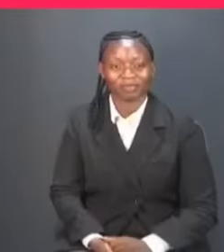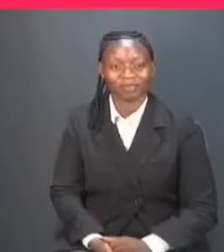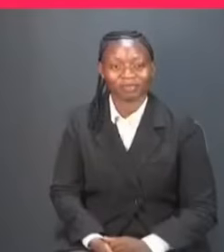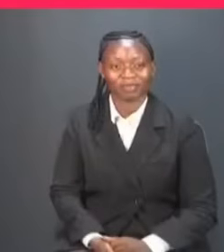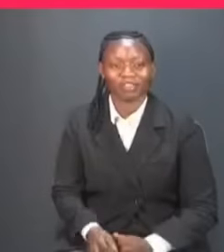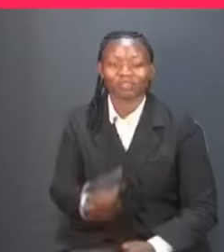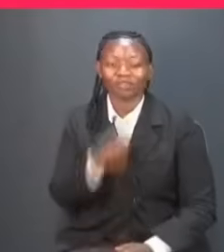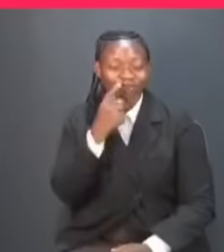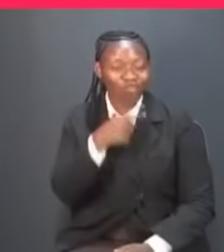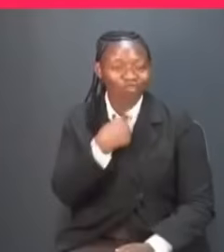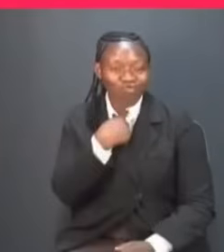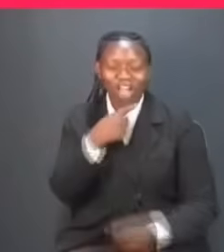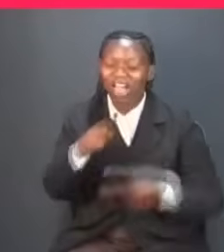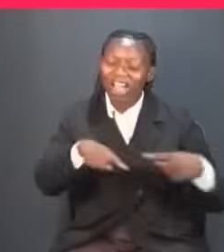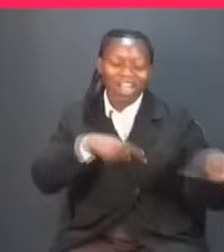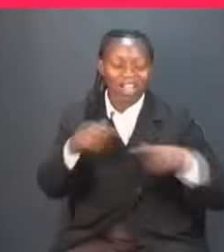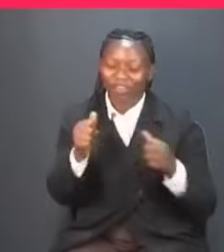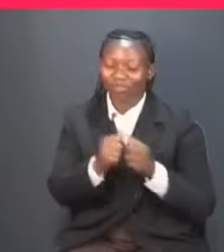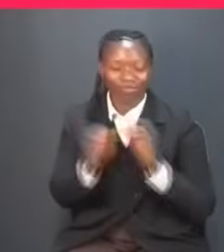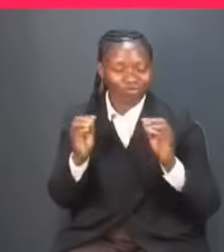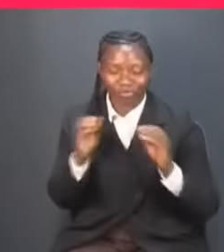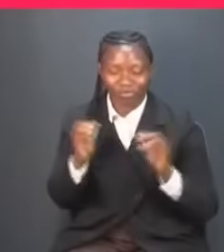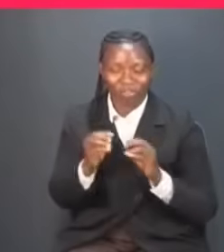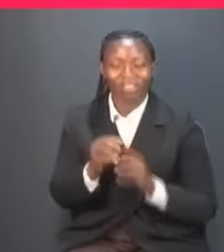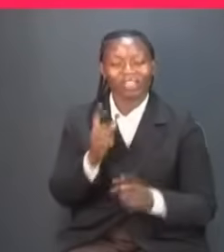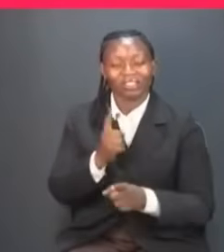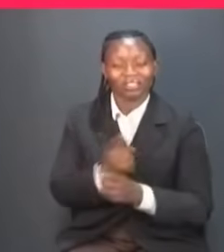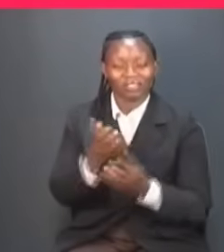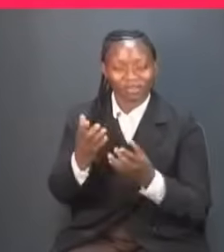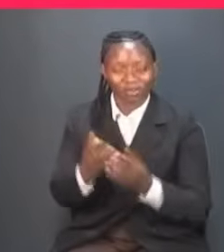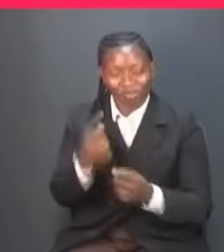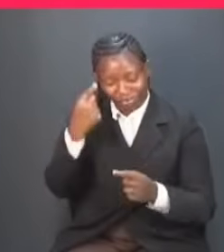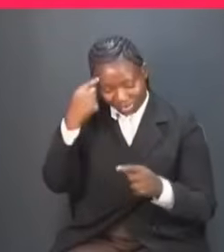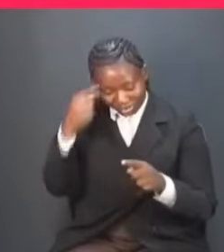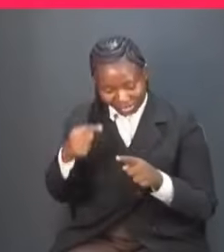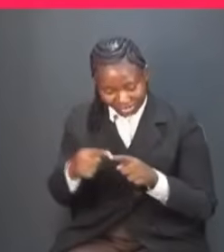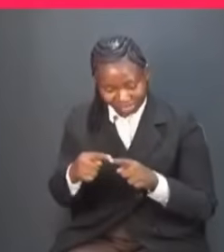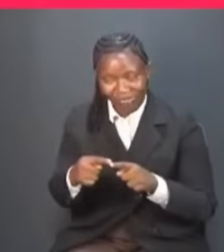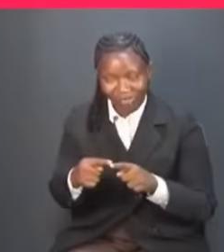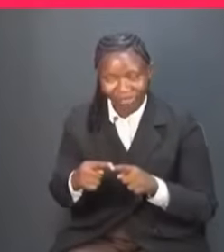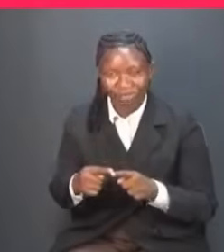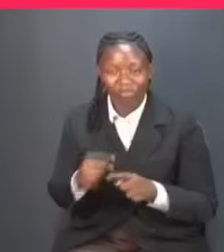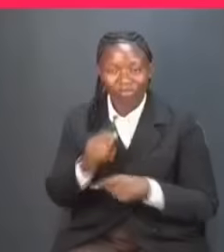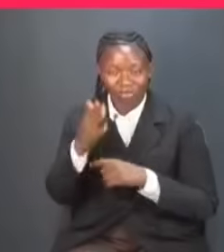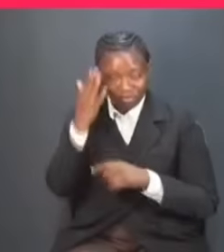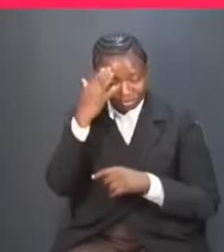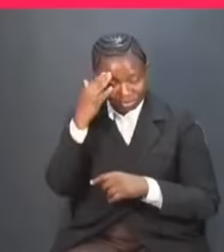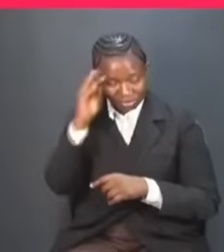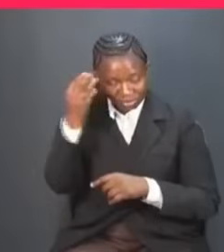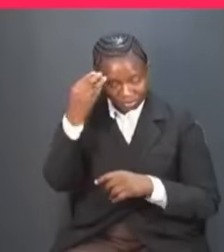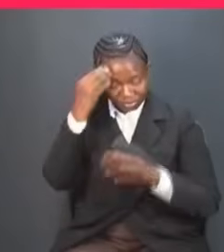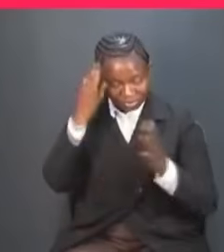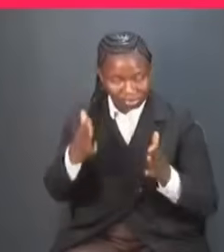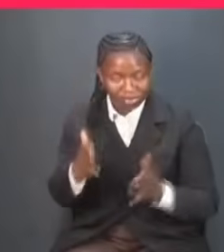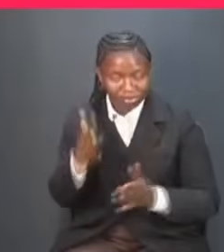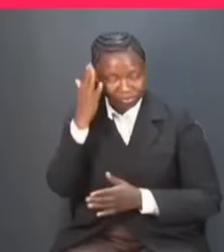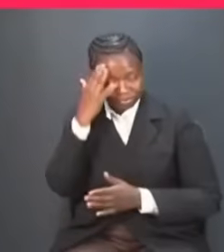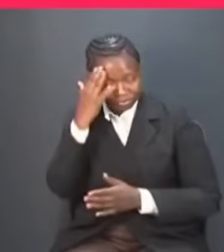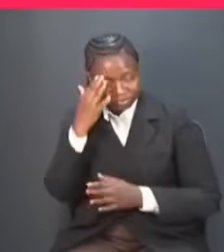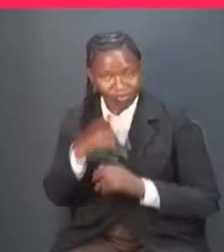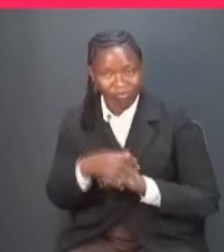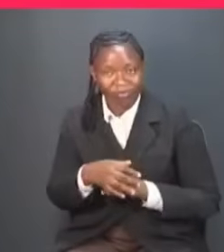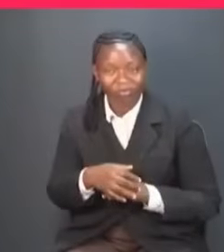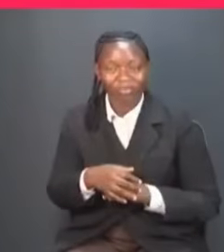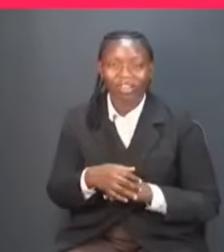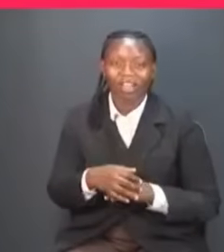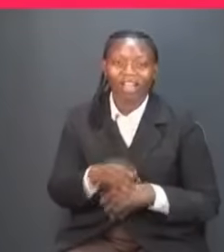for you to argue over it, but I just wanted the attention of the minister to be drawn to that so that he could